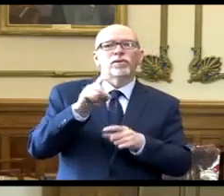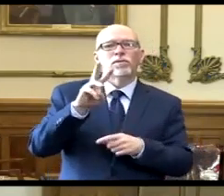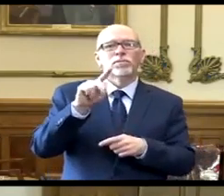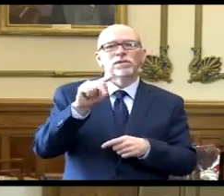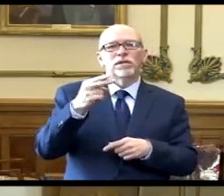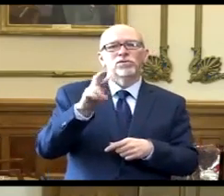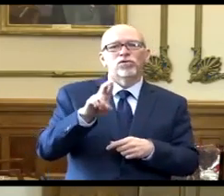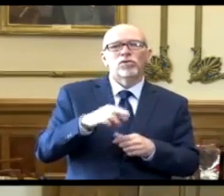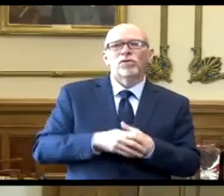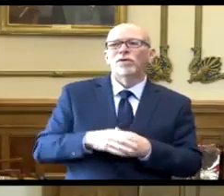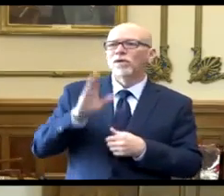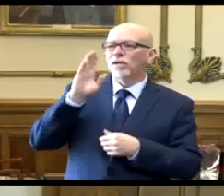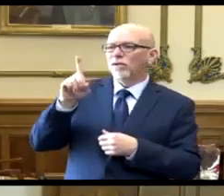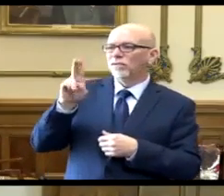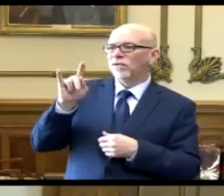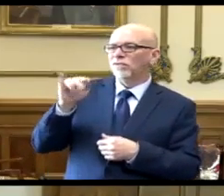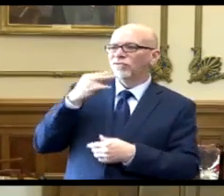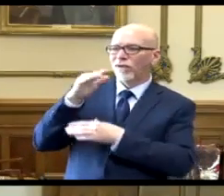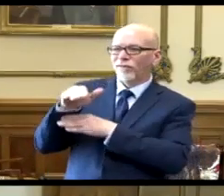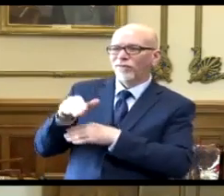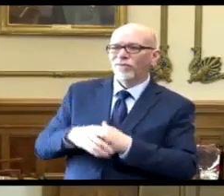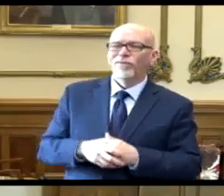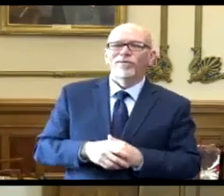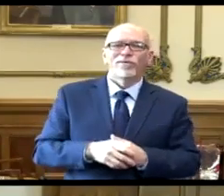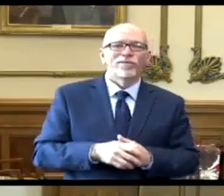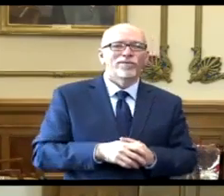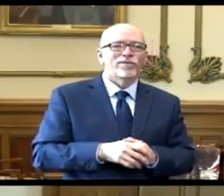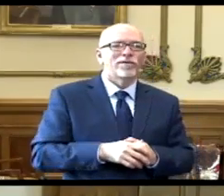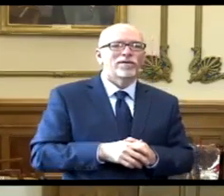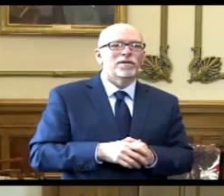WTHR. Hello, Dustin. Good afternoon.